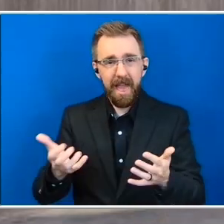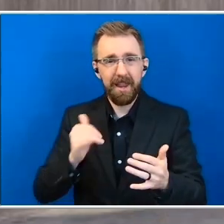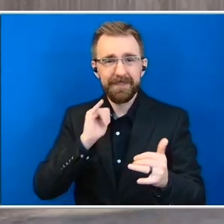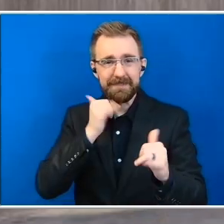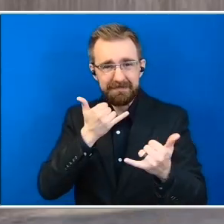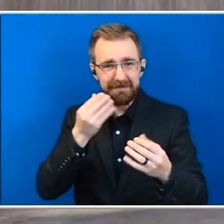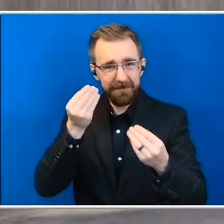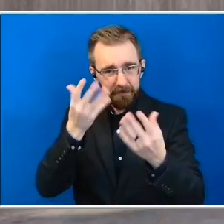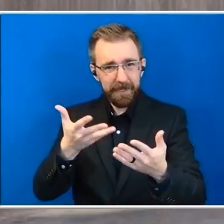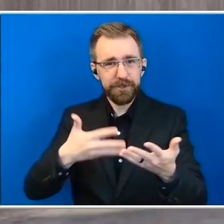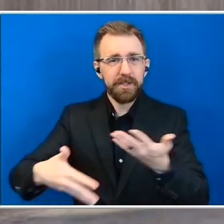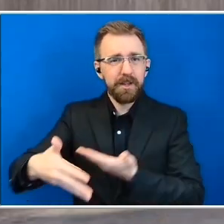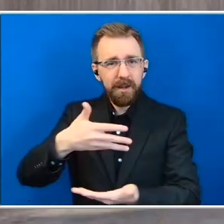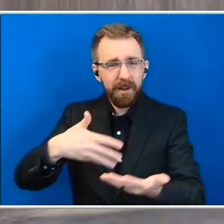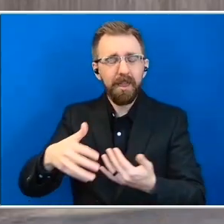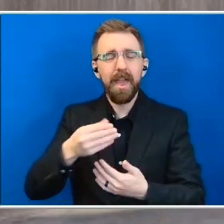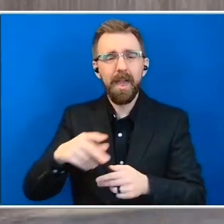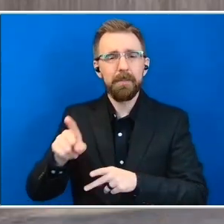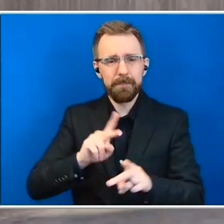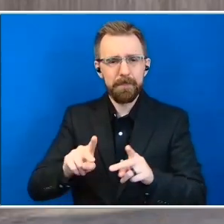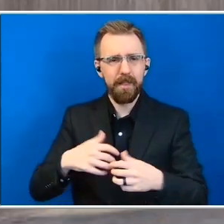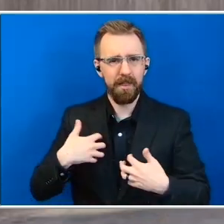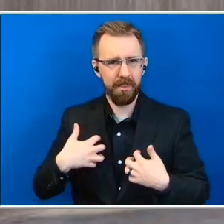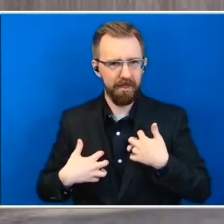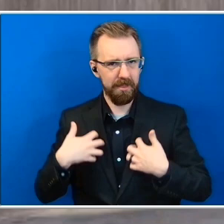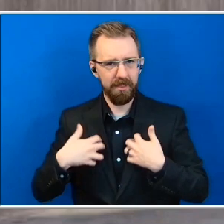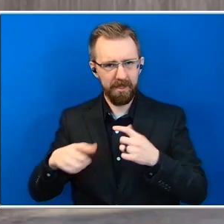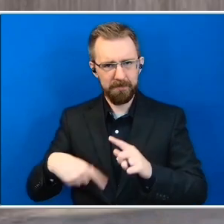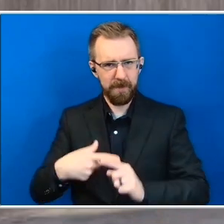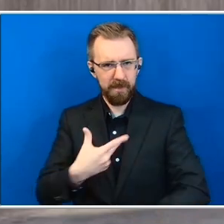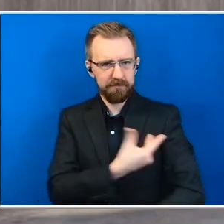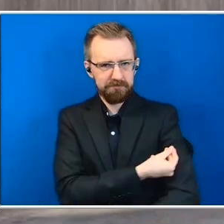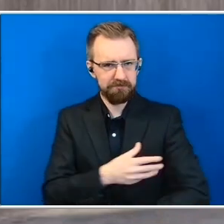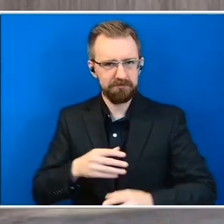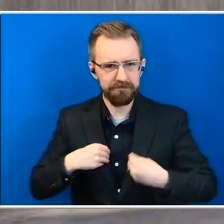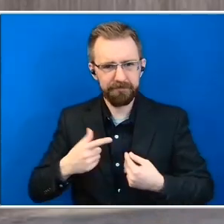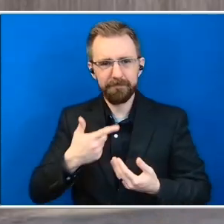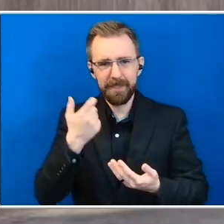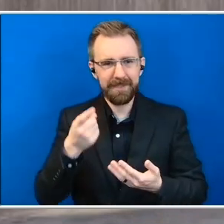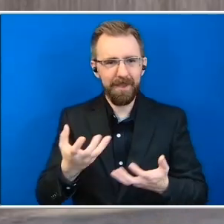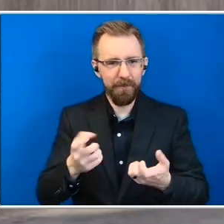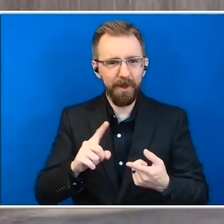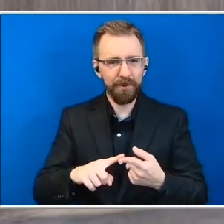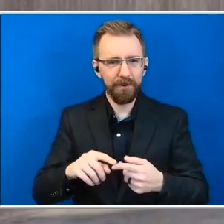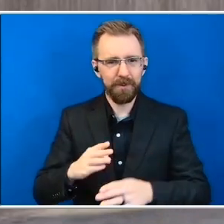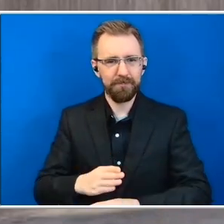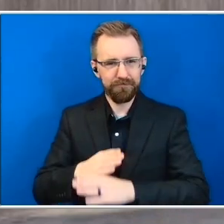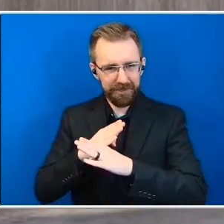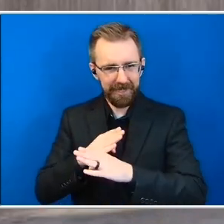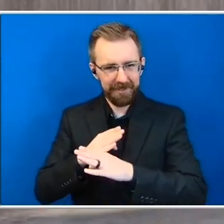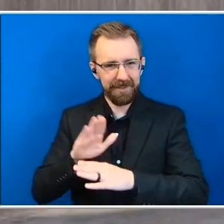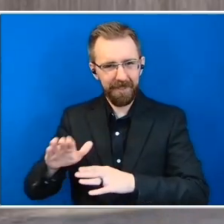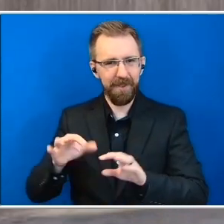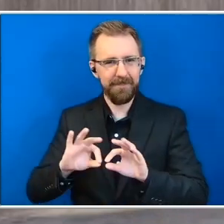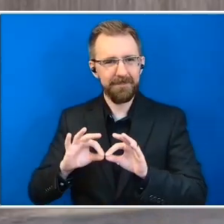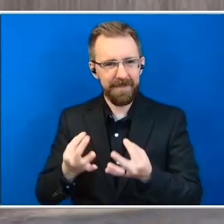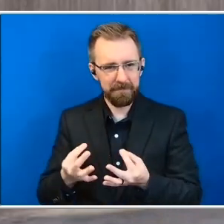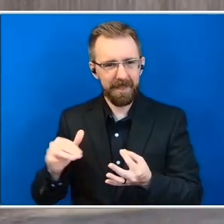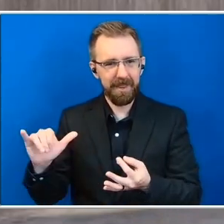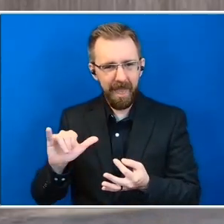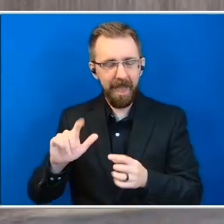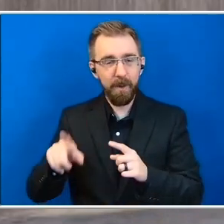and people are hesitant of taking the vaccine because they want to protect their family. Like when